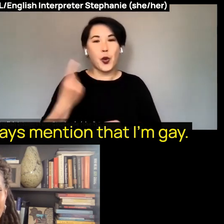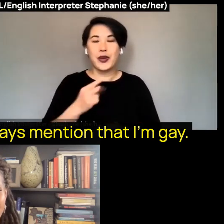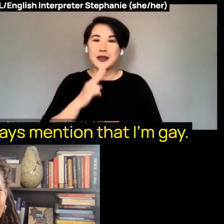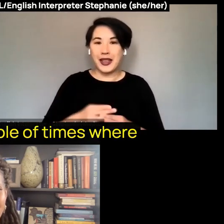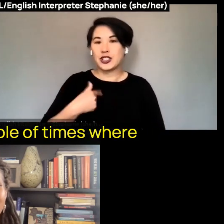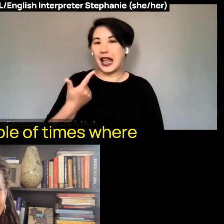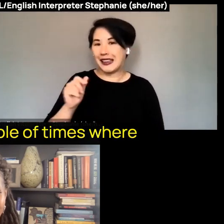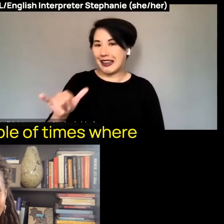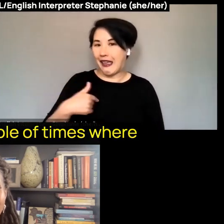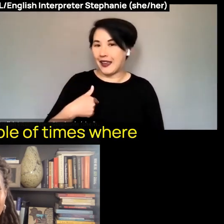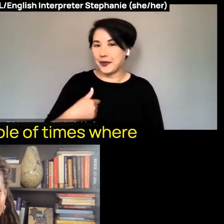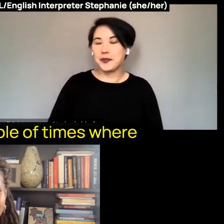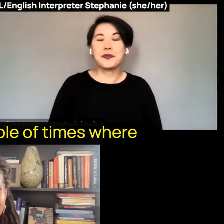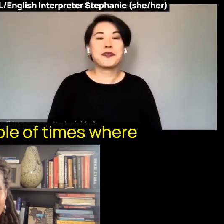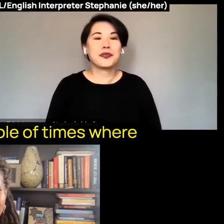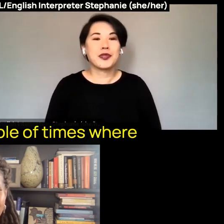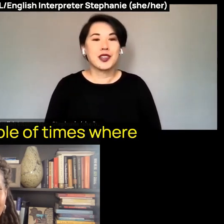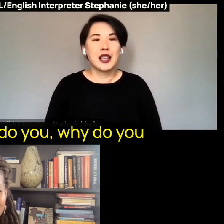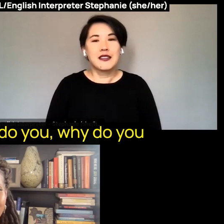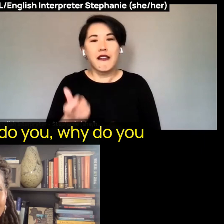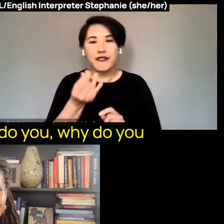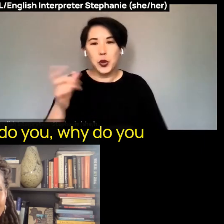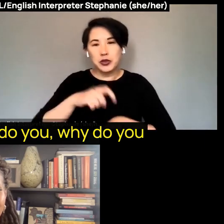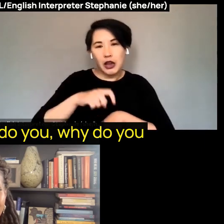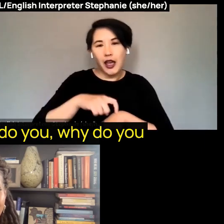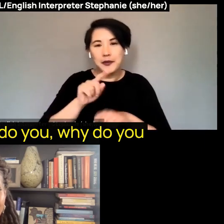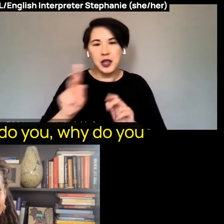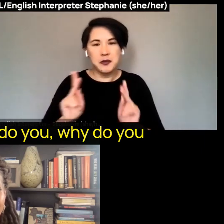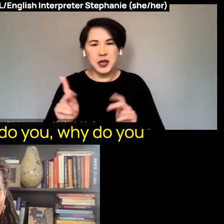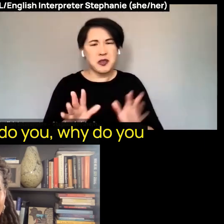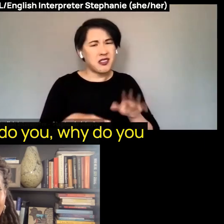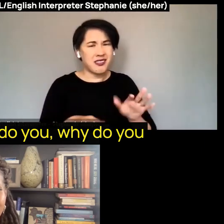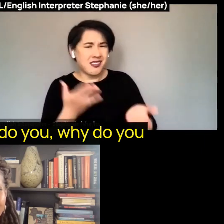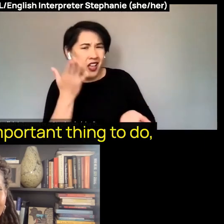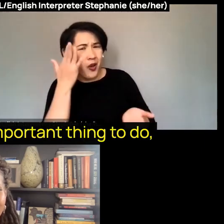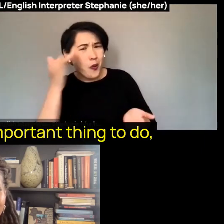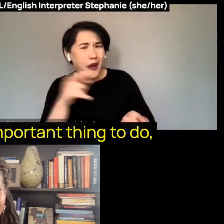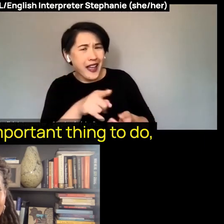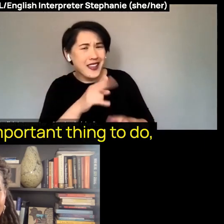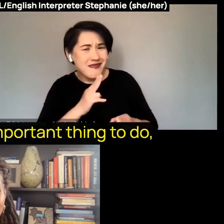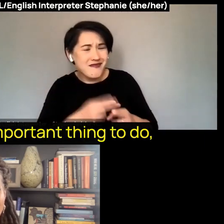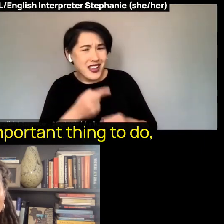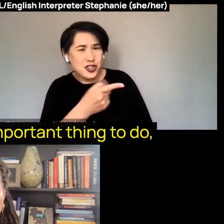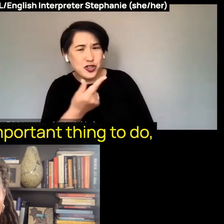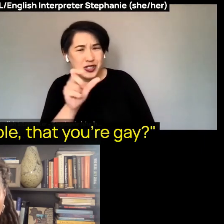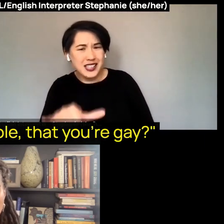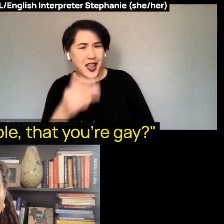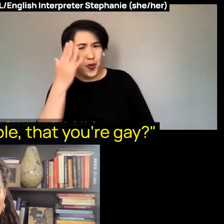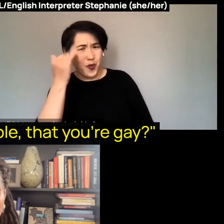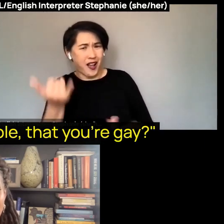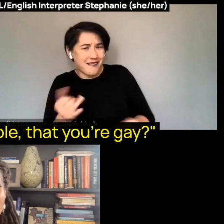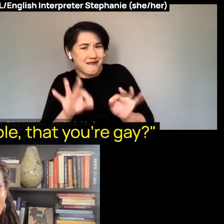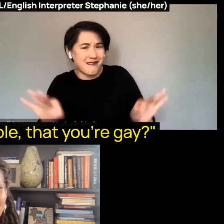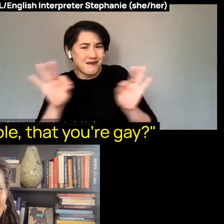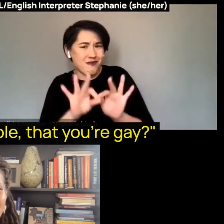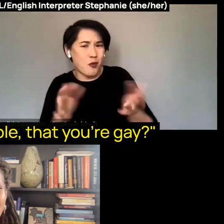gay. And there was a couple of times where people were like, why do you feel like that's such an important thing to do, to